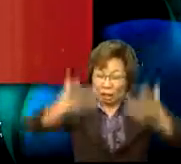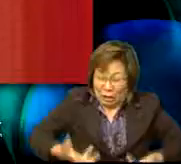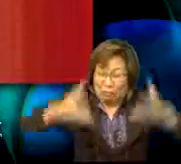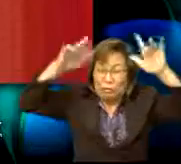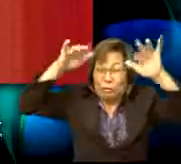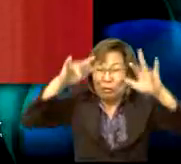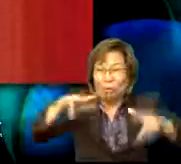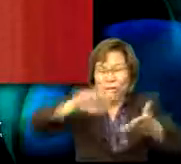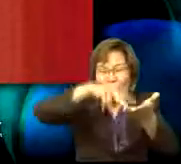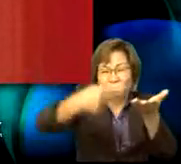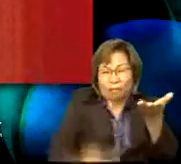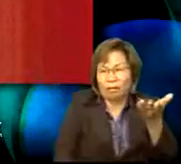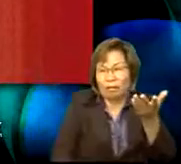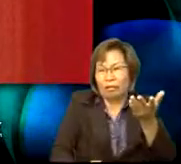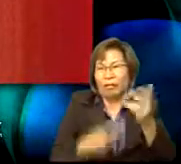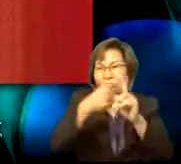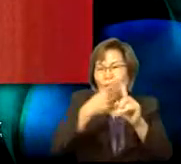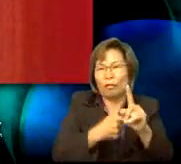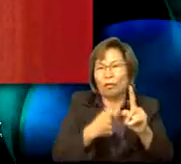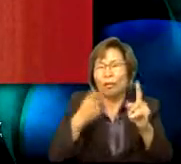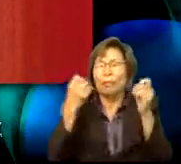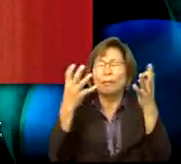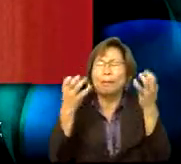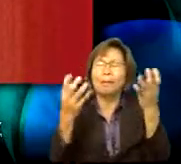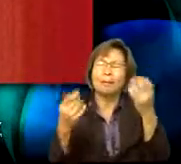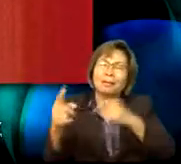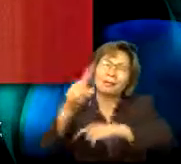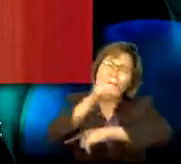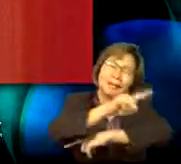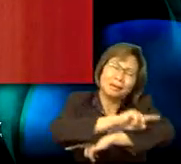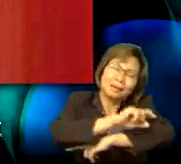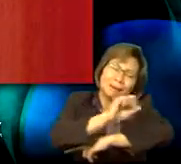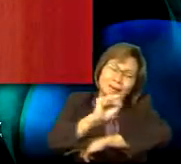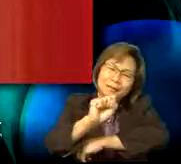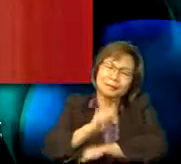Heavy rain fell for many days.